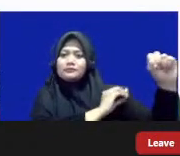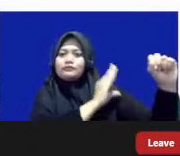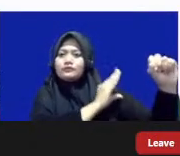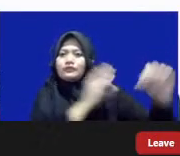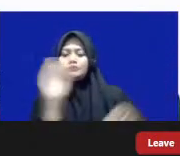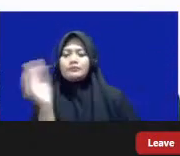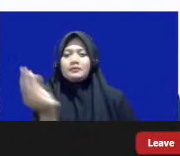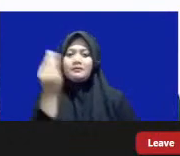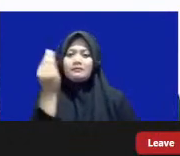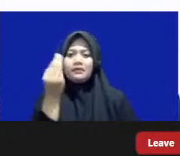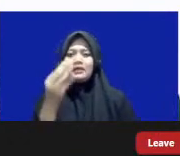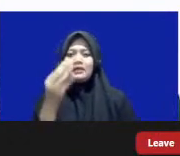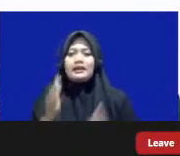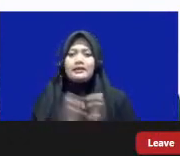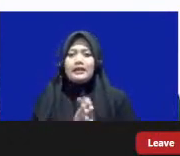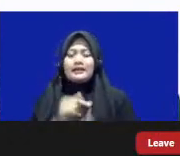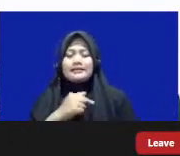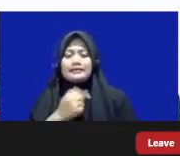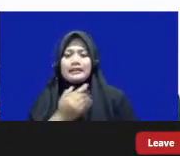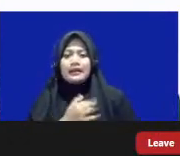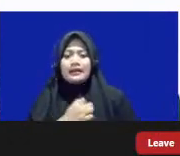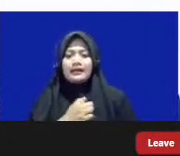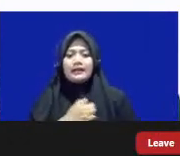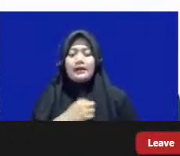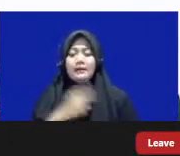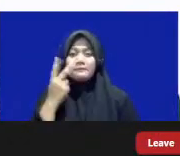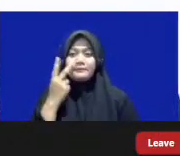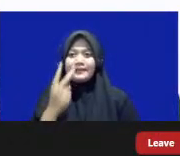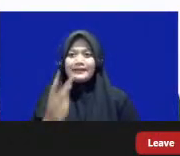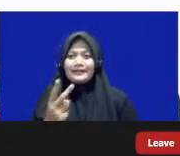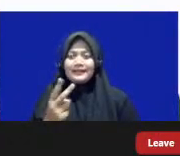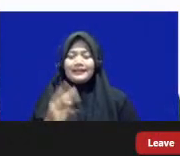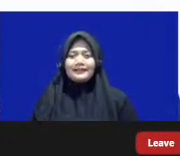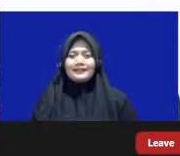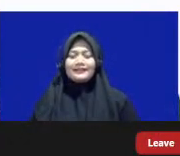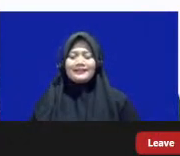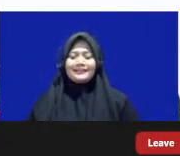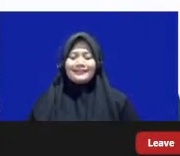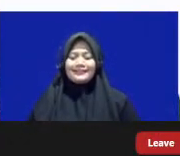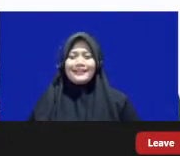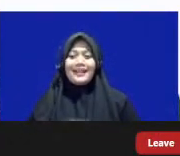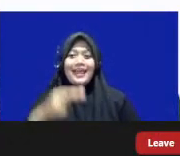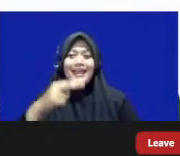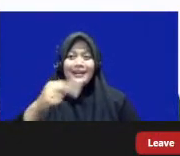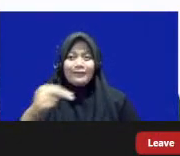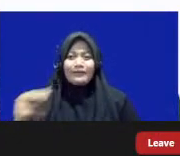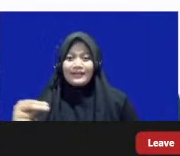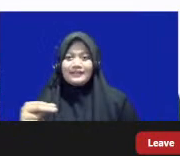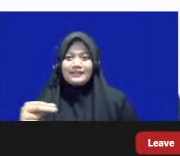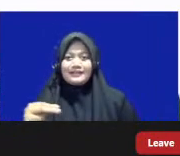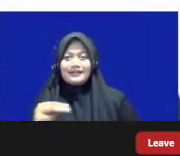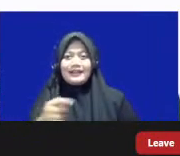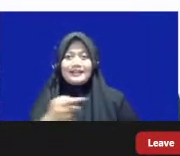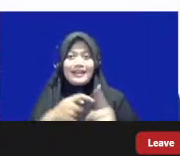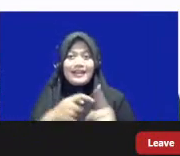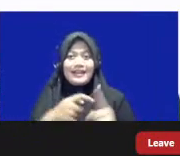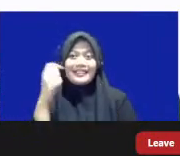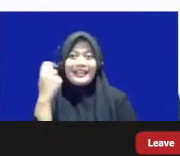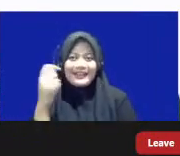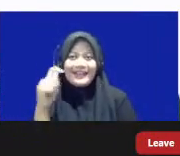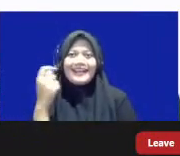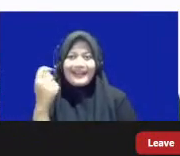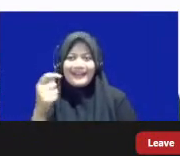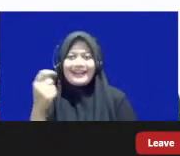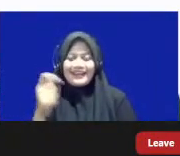We see Indonesian side basically from Tagana, how they work with the community, their approach, tools,